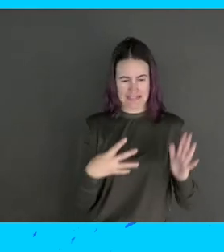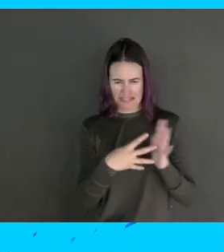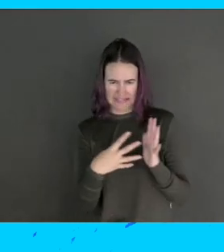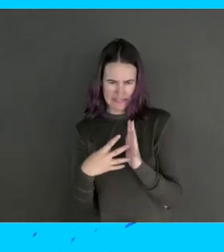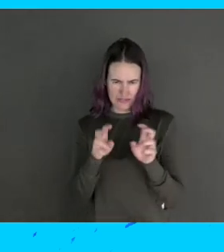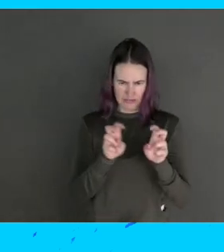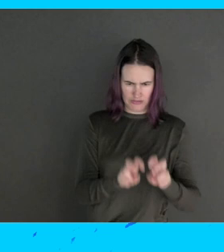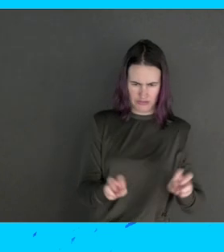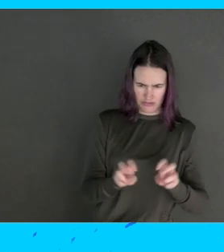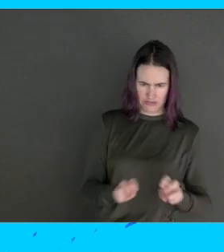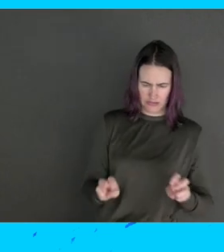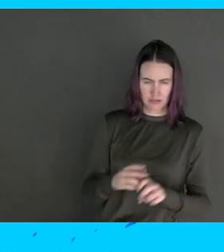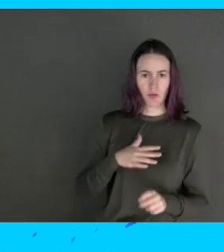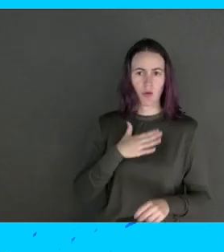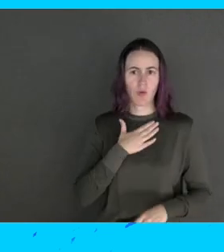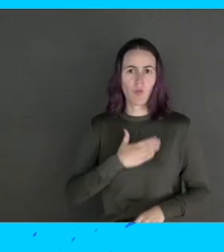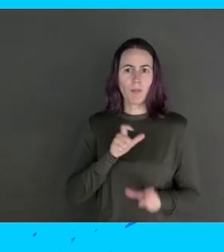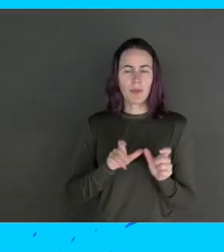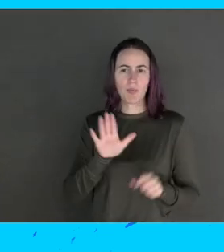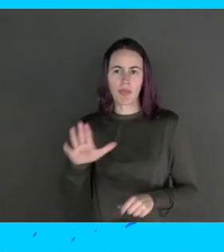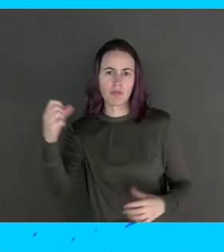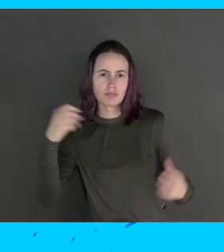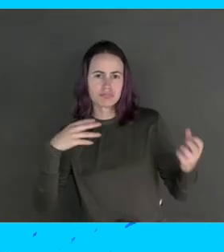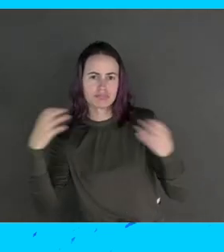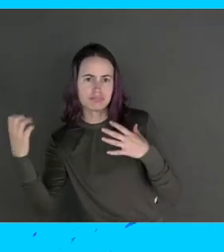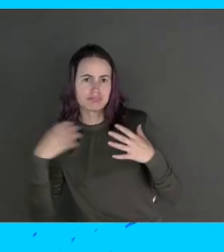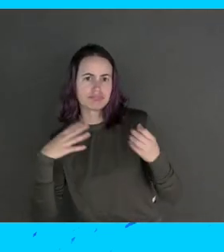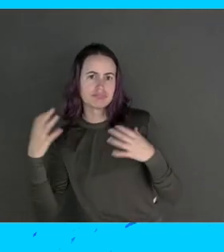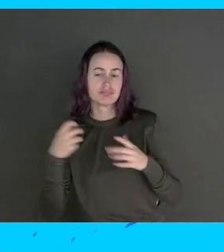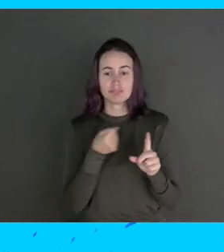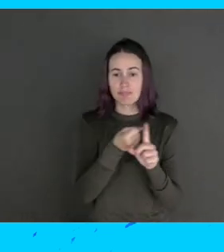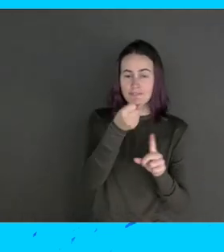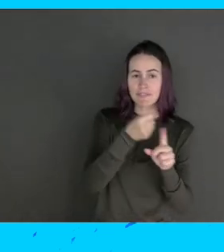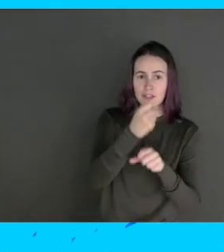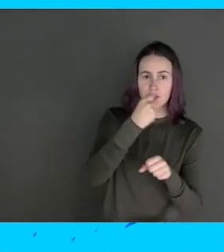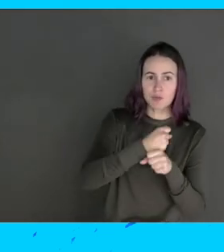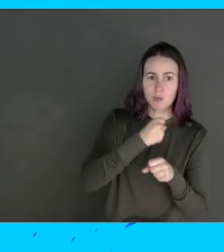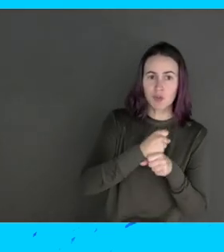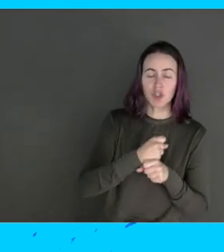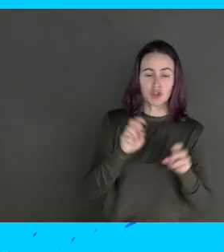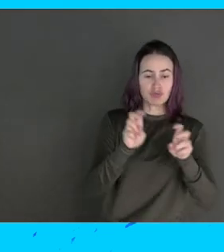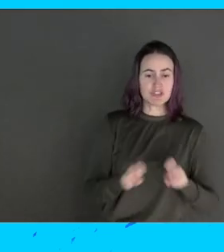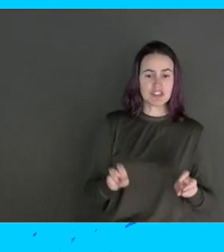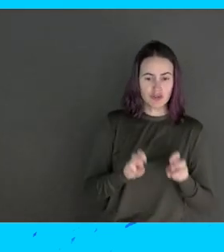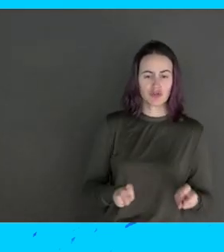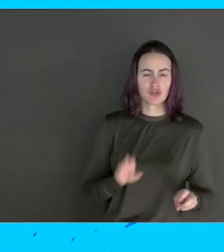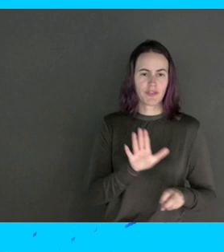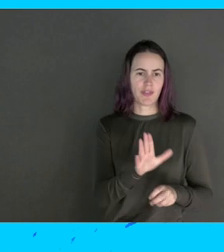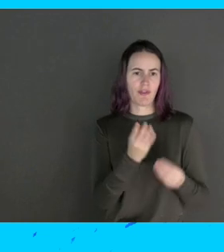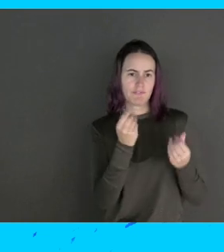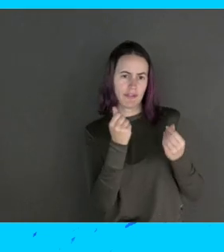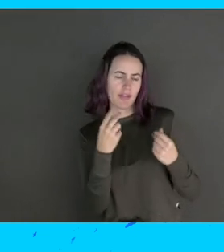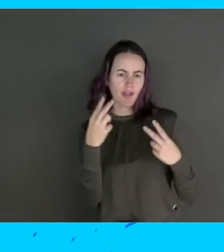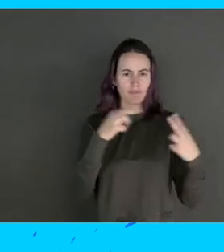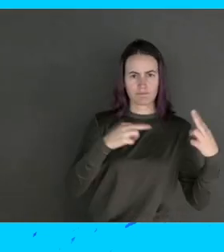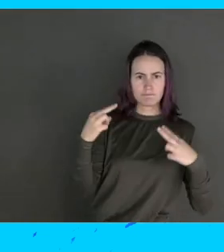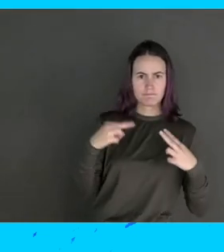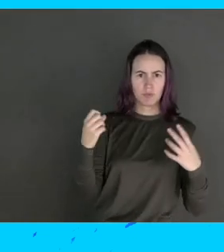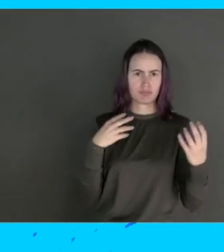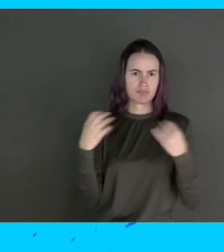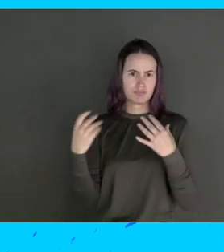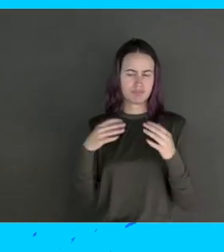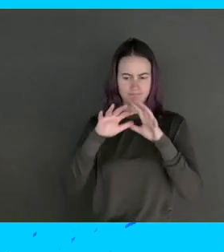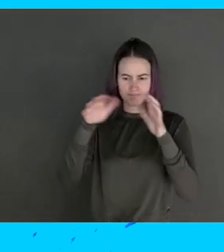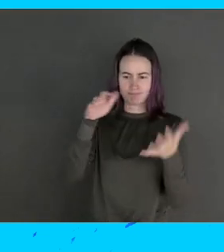the inputs and feedback of advocates, programmers, researchers, and others from around the world.